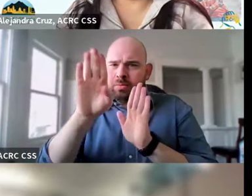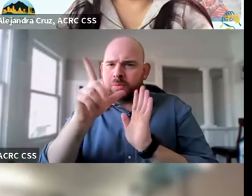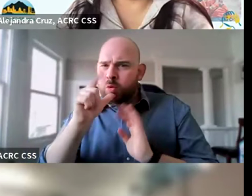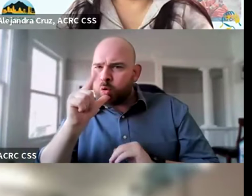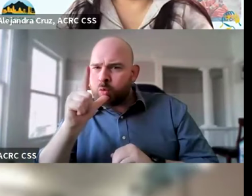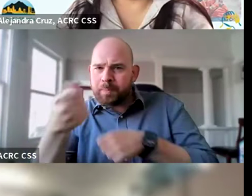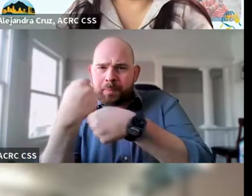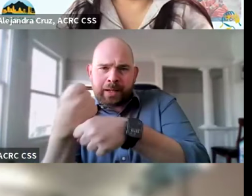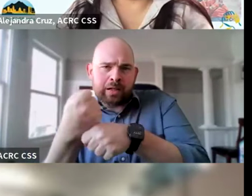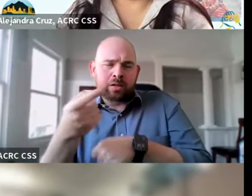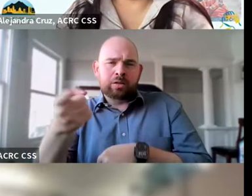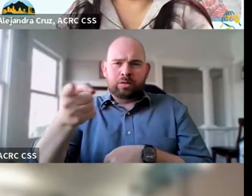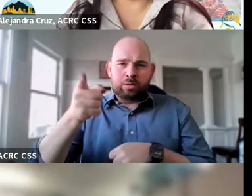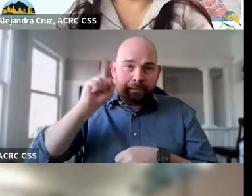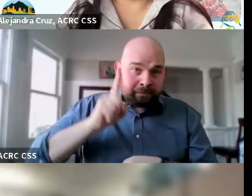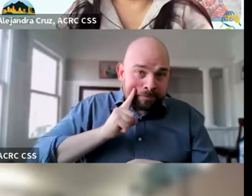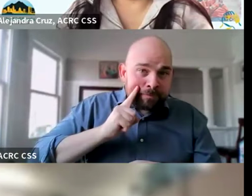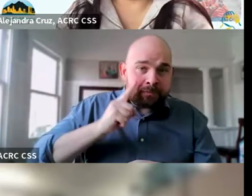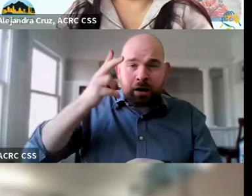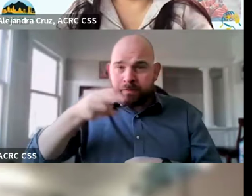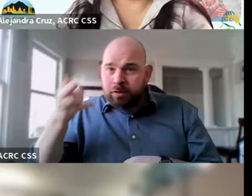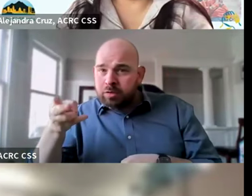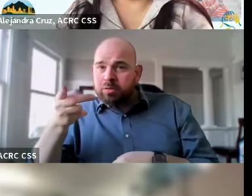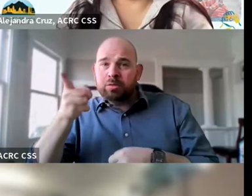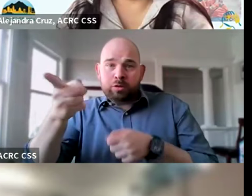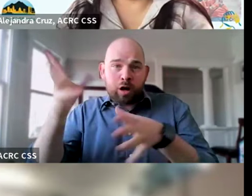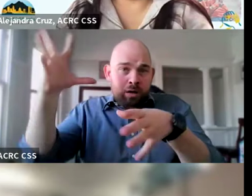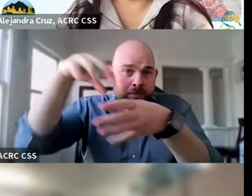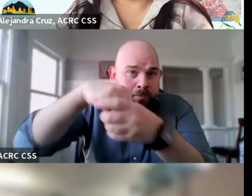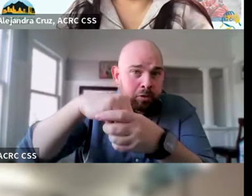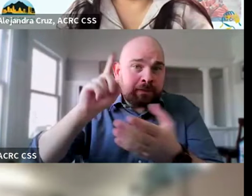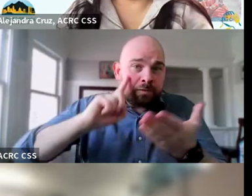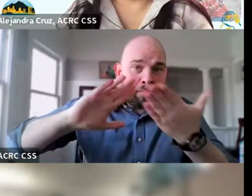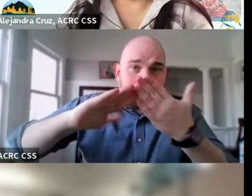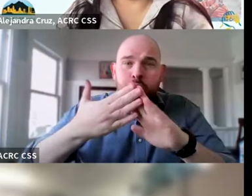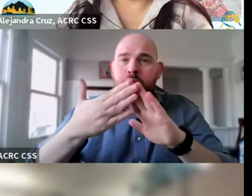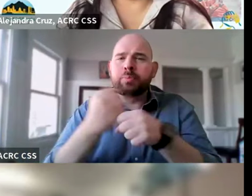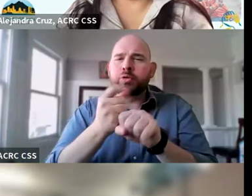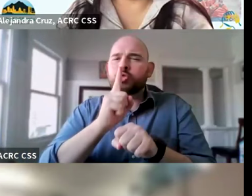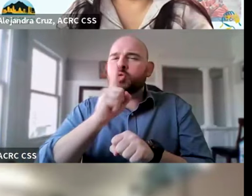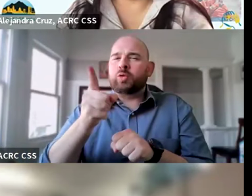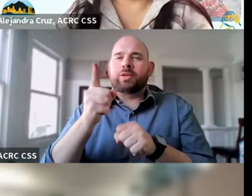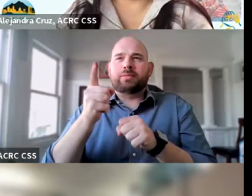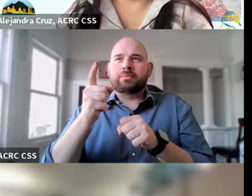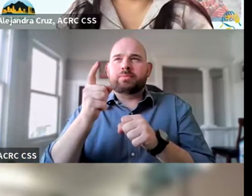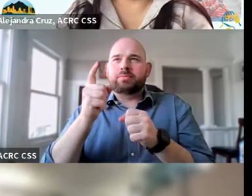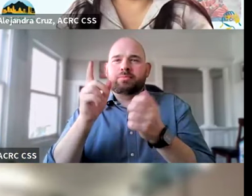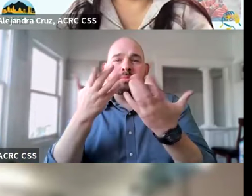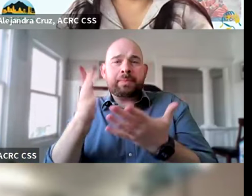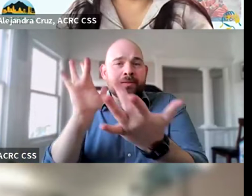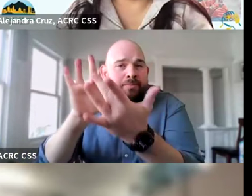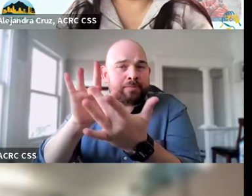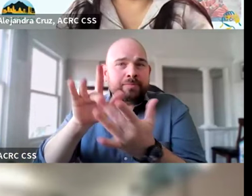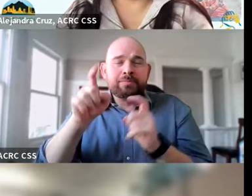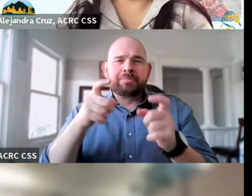As you see ASL art around, make sure to double check who created it. Are they deaf or hard of hearing? Are they involved in the deaf